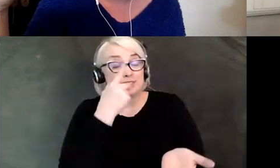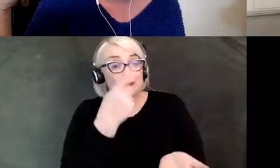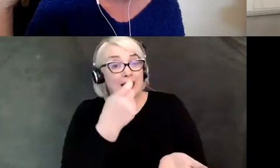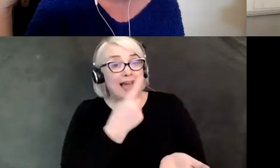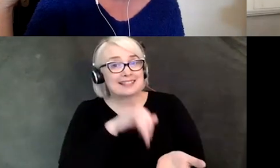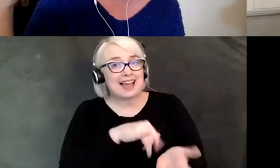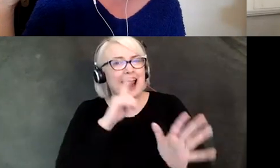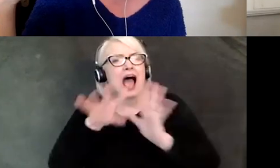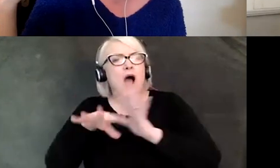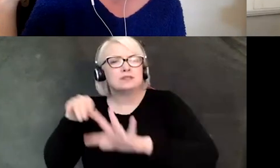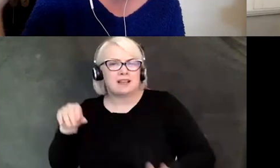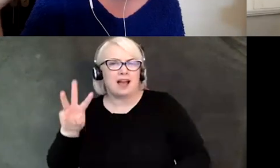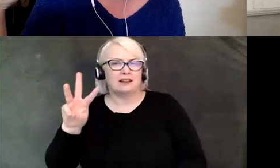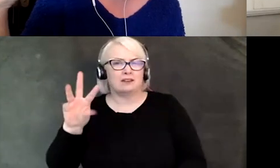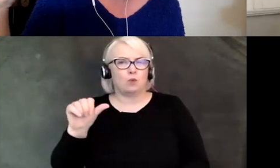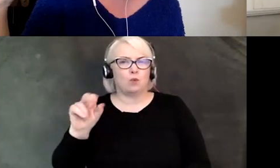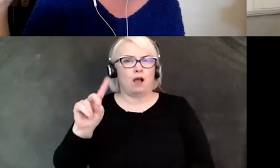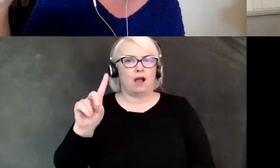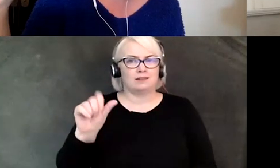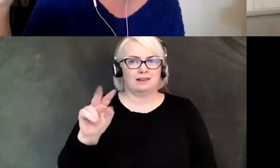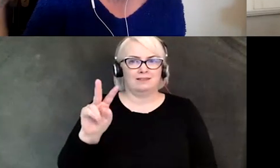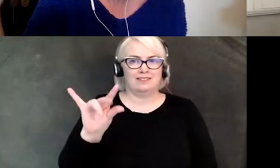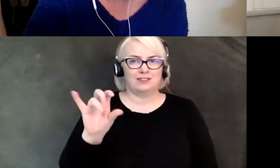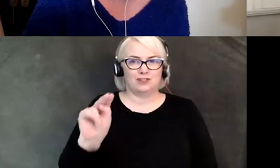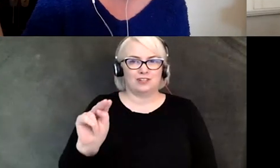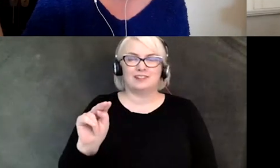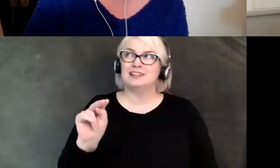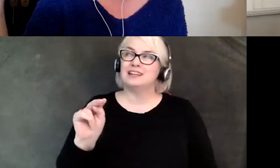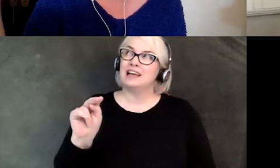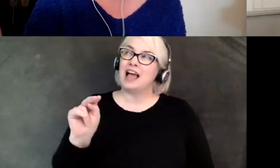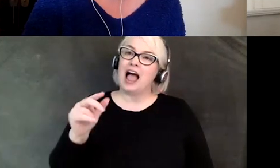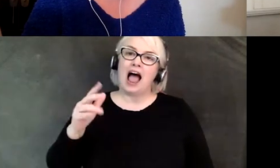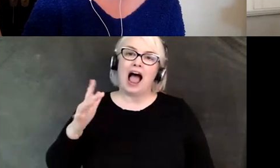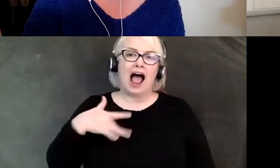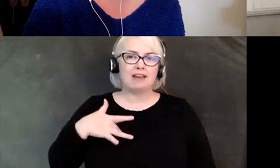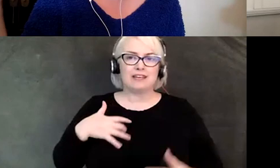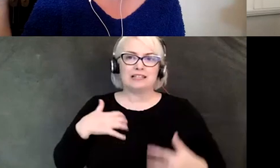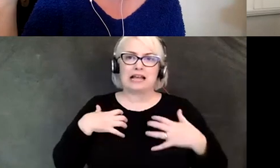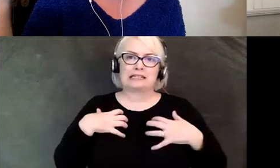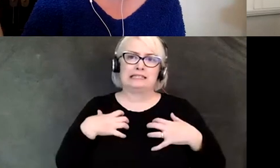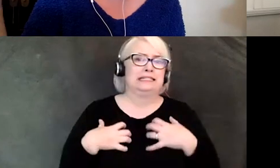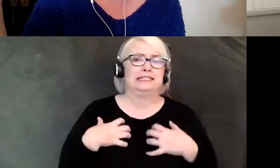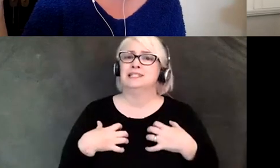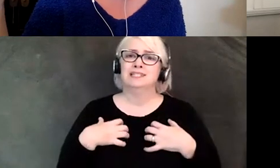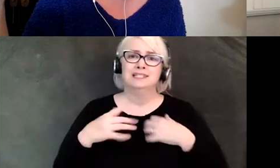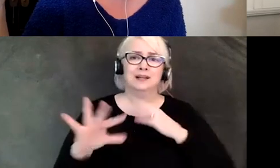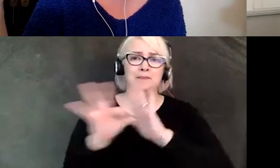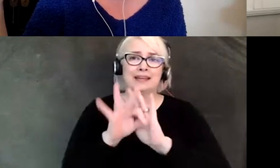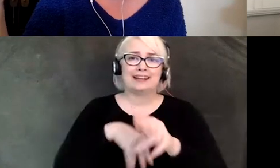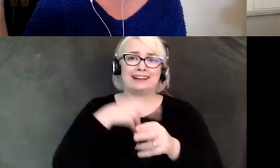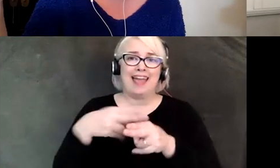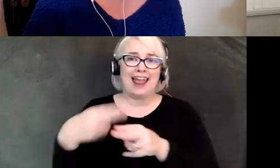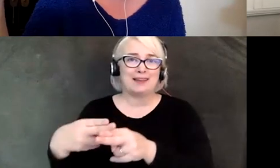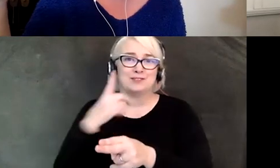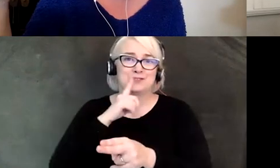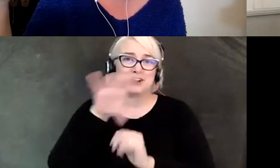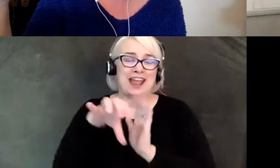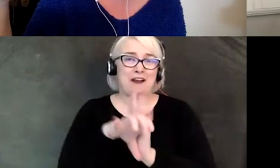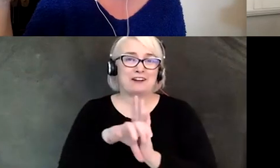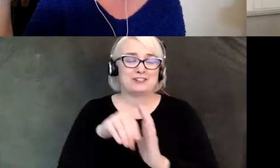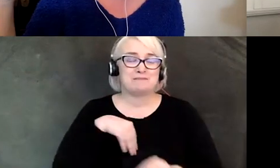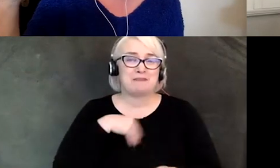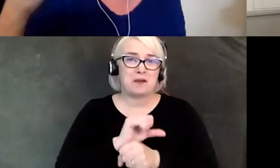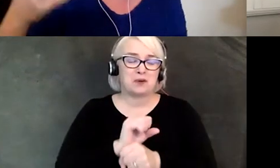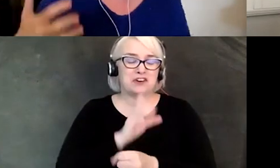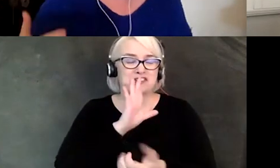WandaVision, like I like am tormented by picking names for characters in my work a lot because